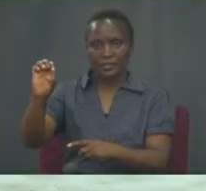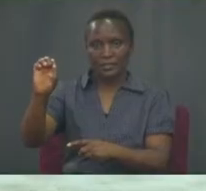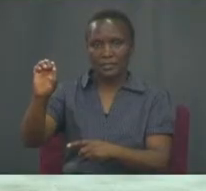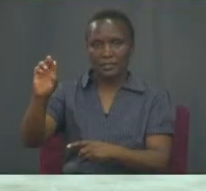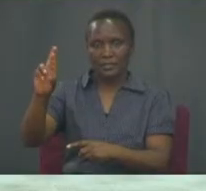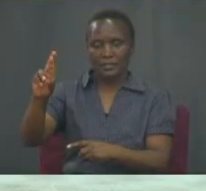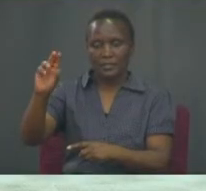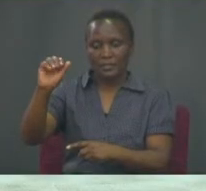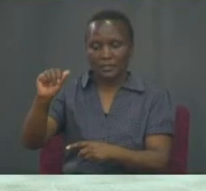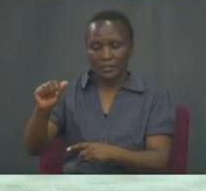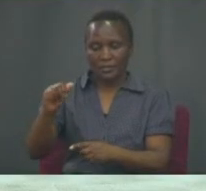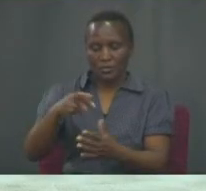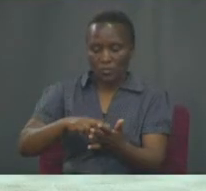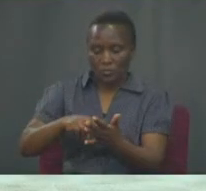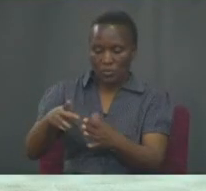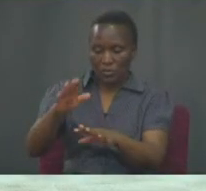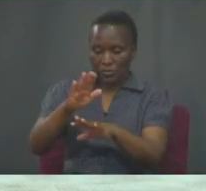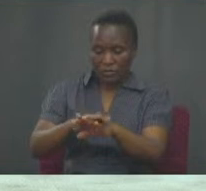Ah.